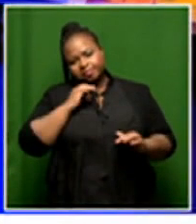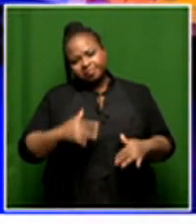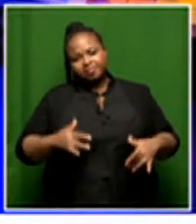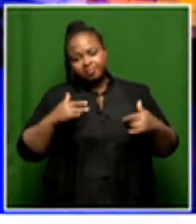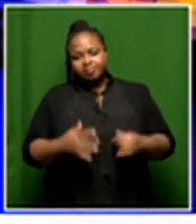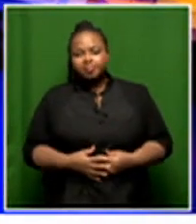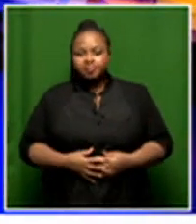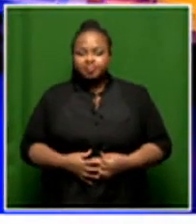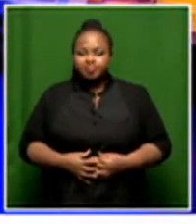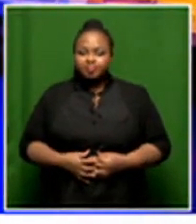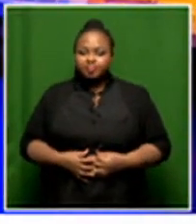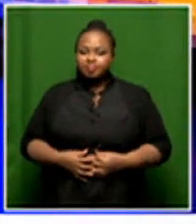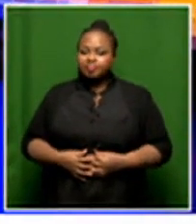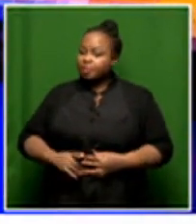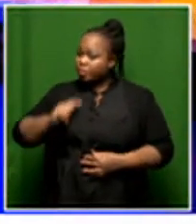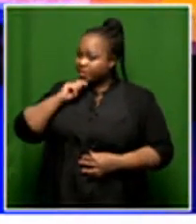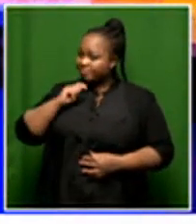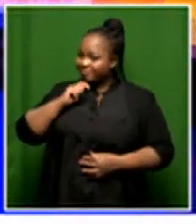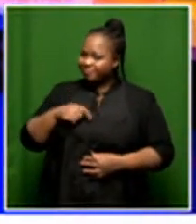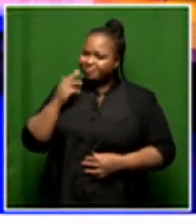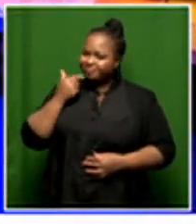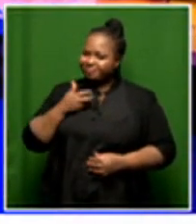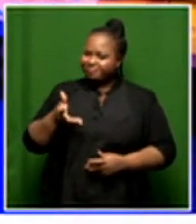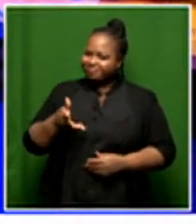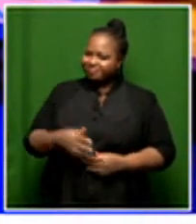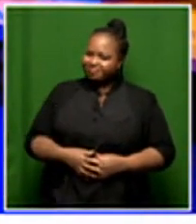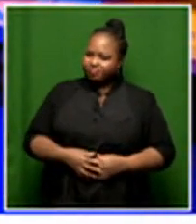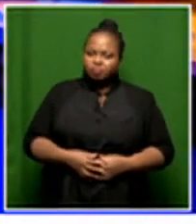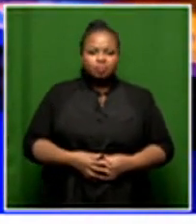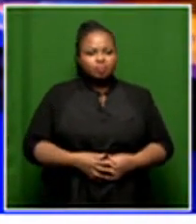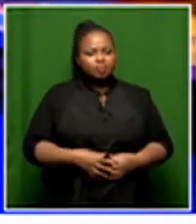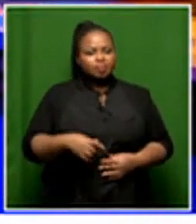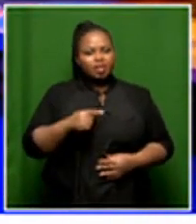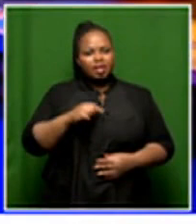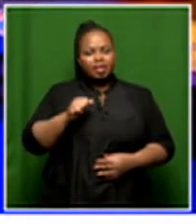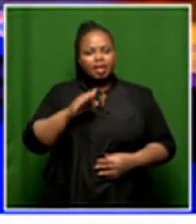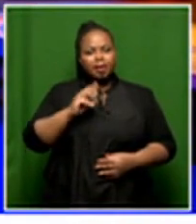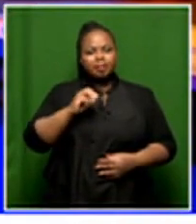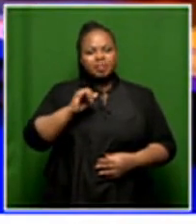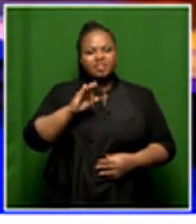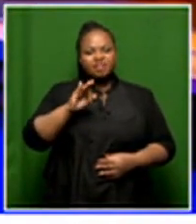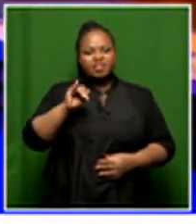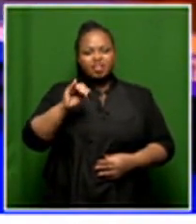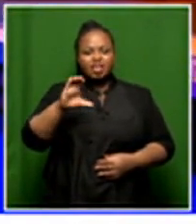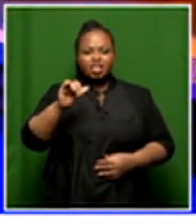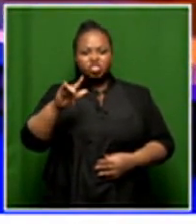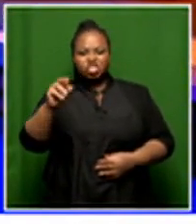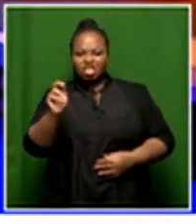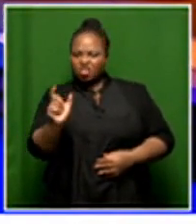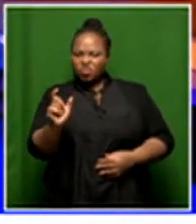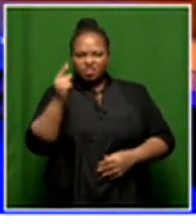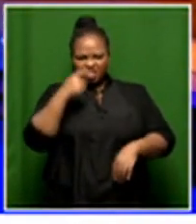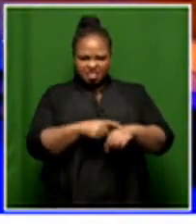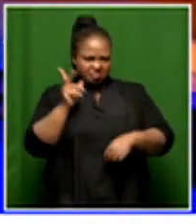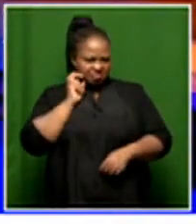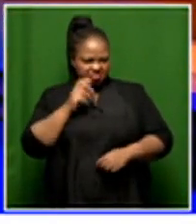Live. Good morning. Nice to be here. Okay, so what is gamification? It's the first time I've ever seen that word.